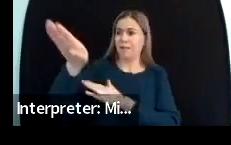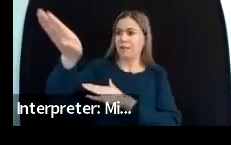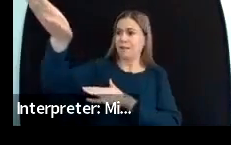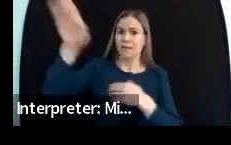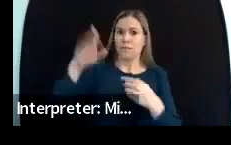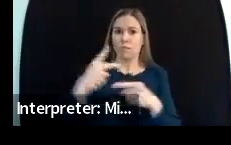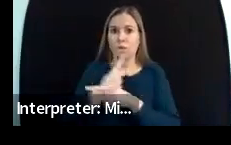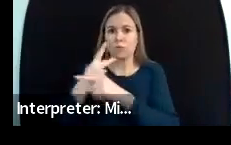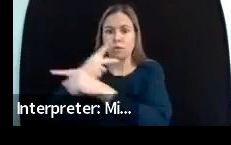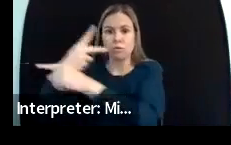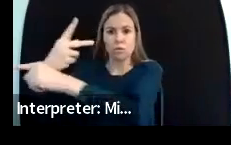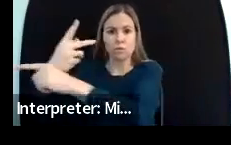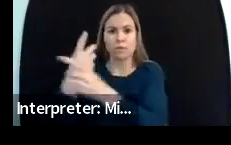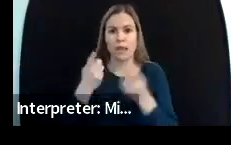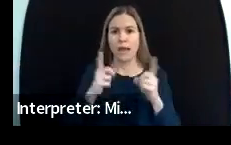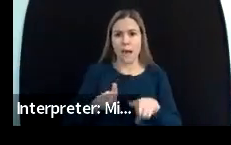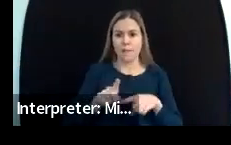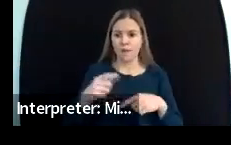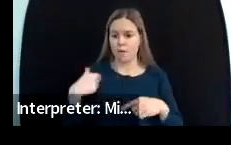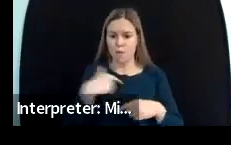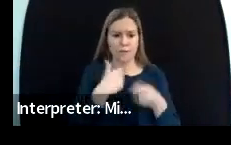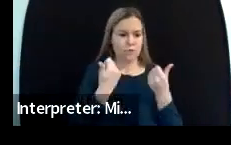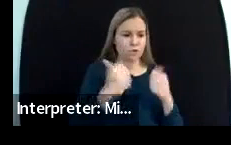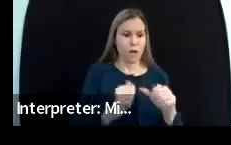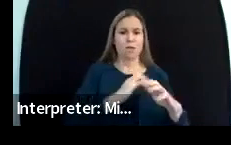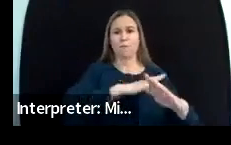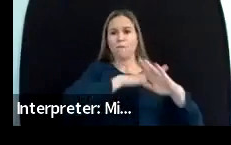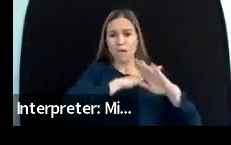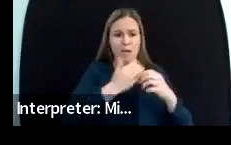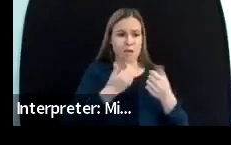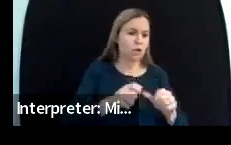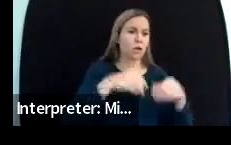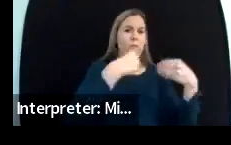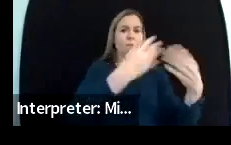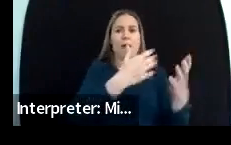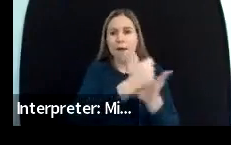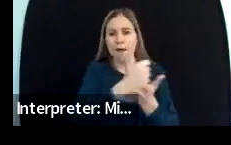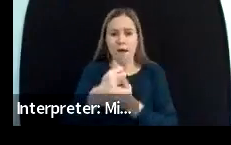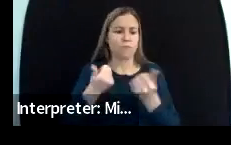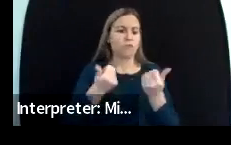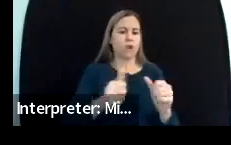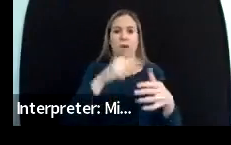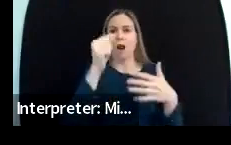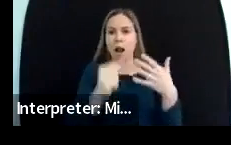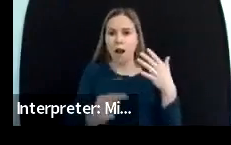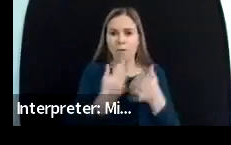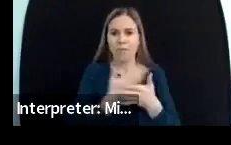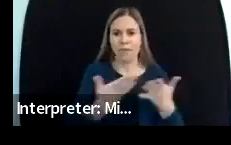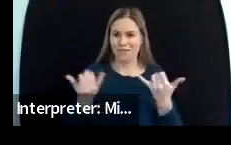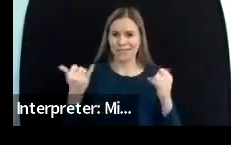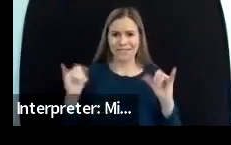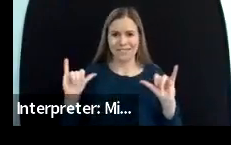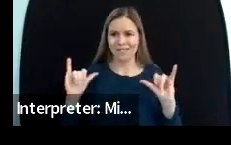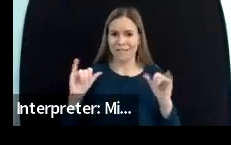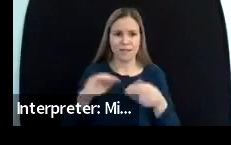these efforts that we have put out to address OUD, but we're still seeing trends